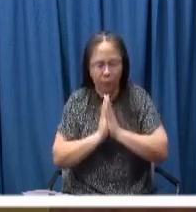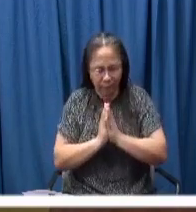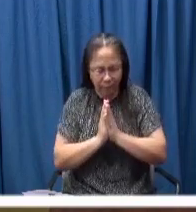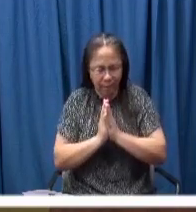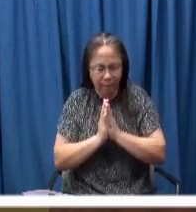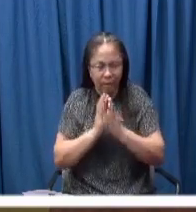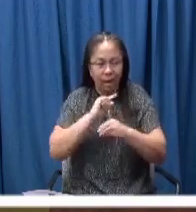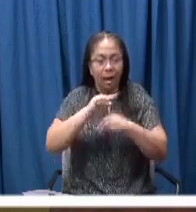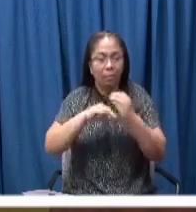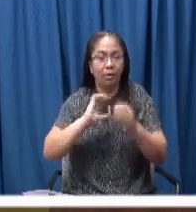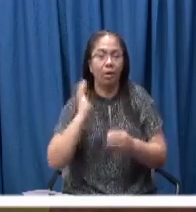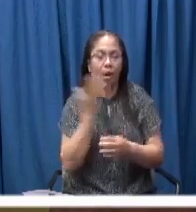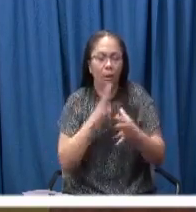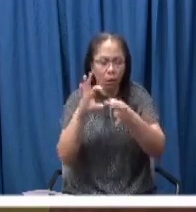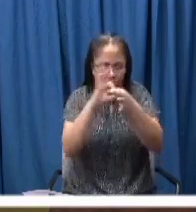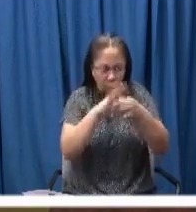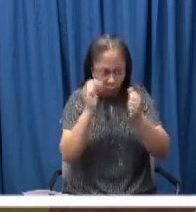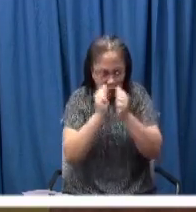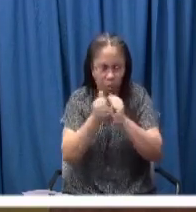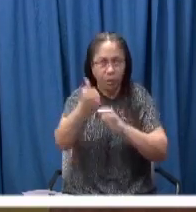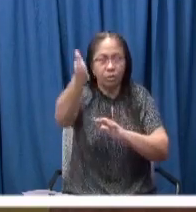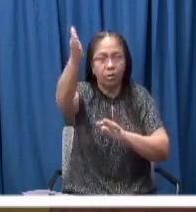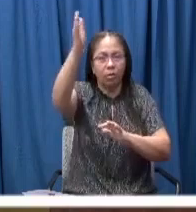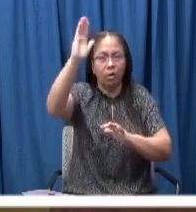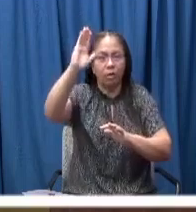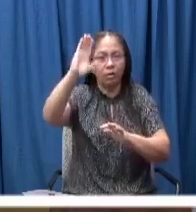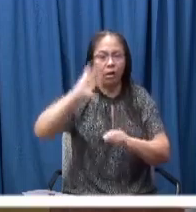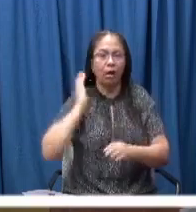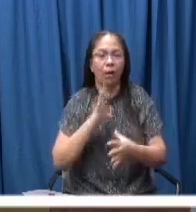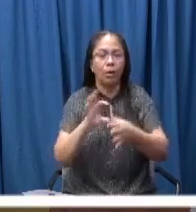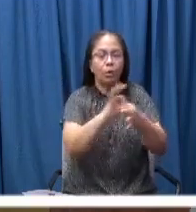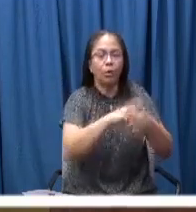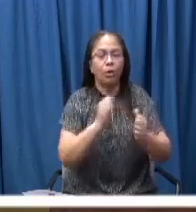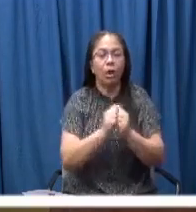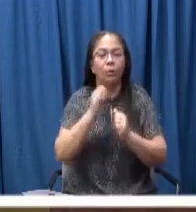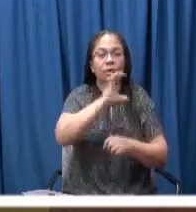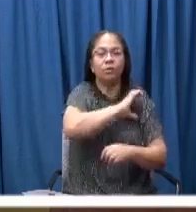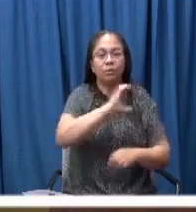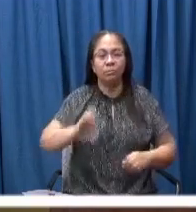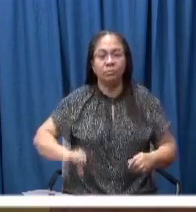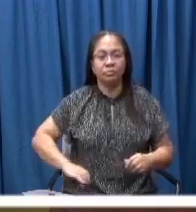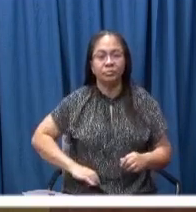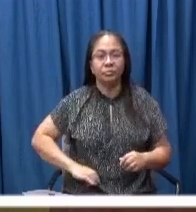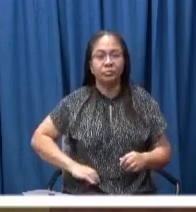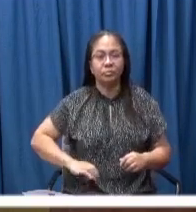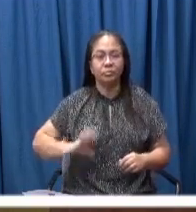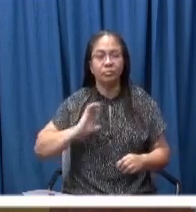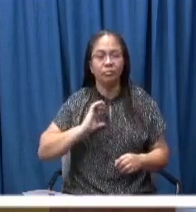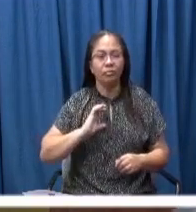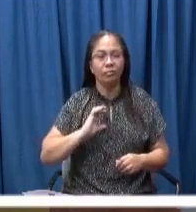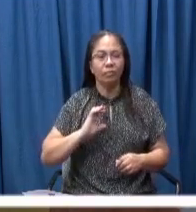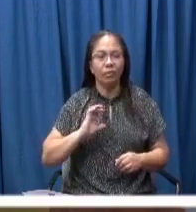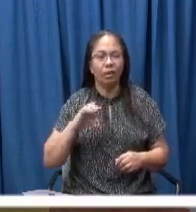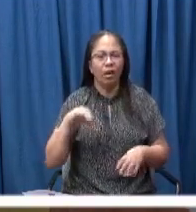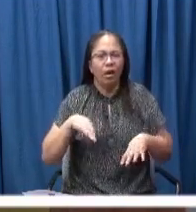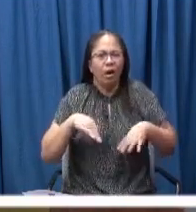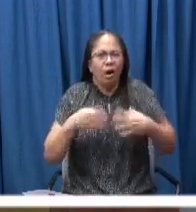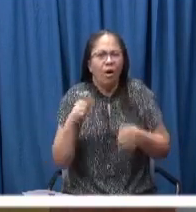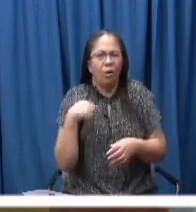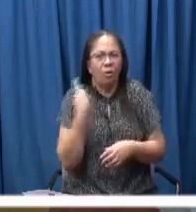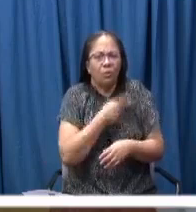and our union with God, our union with Christ, our capacity to